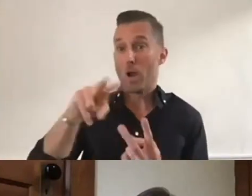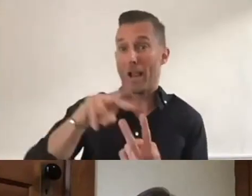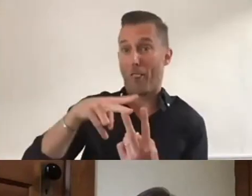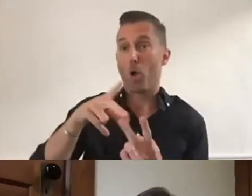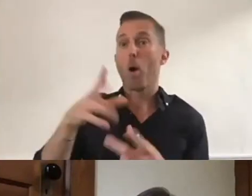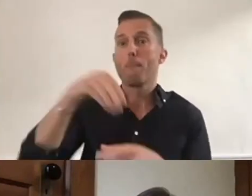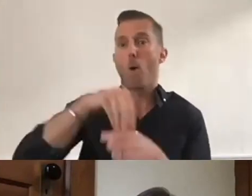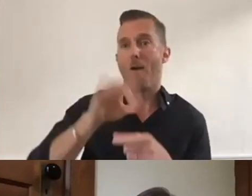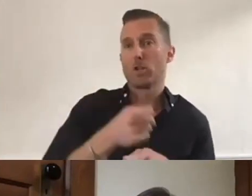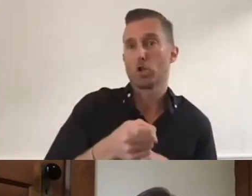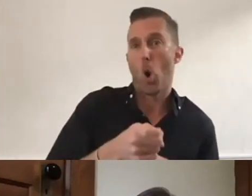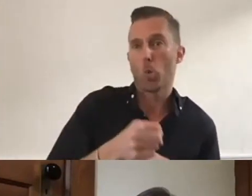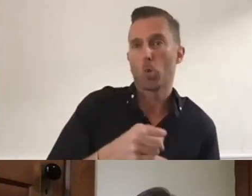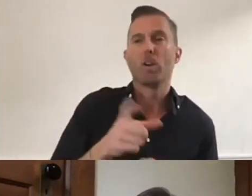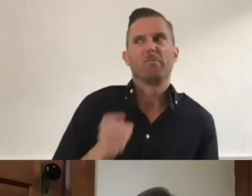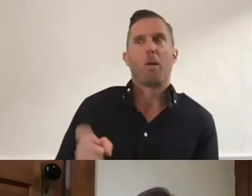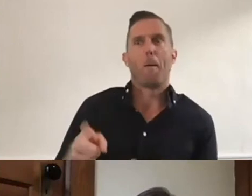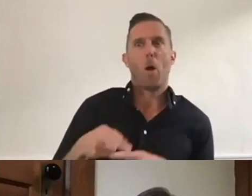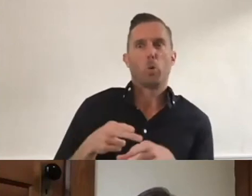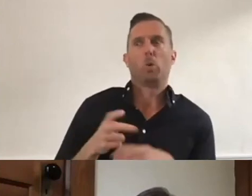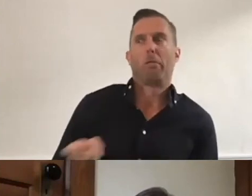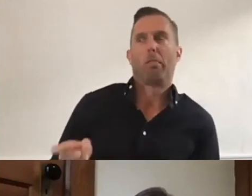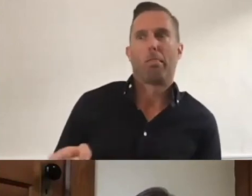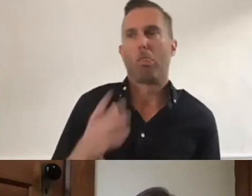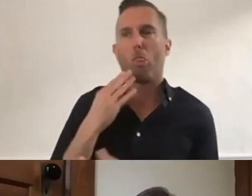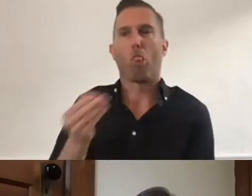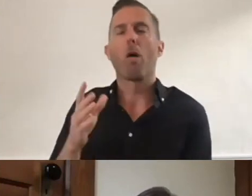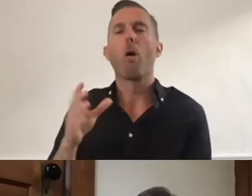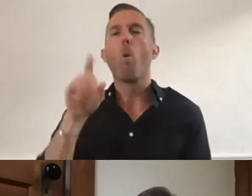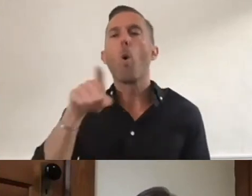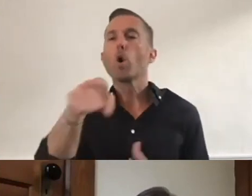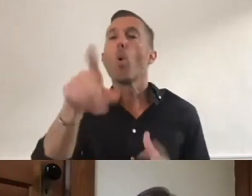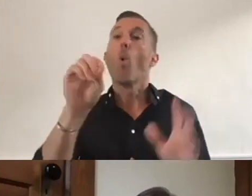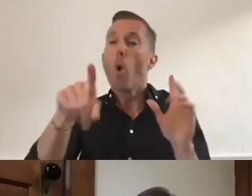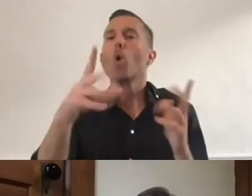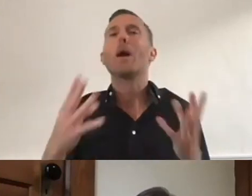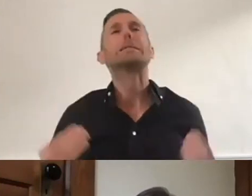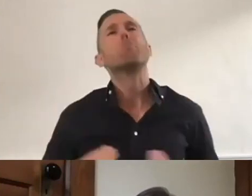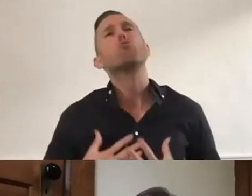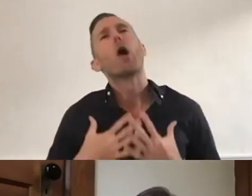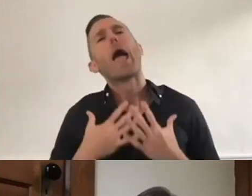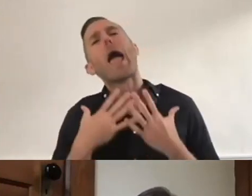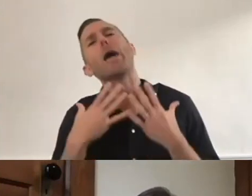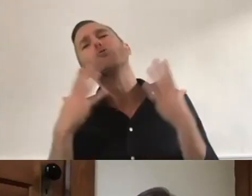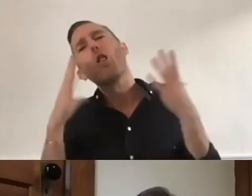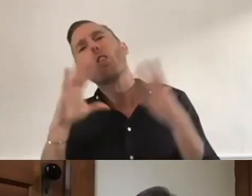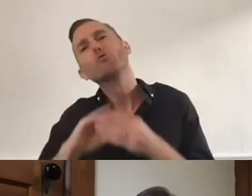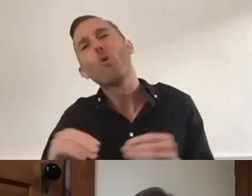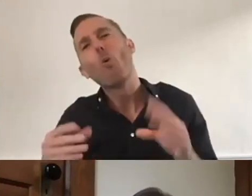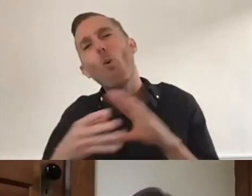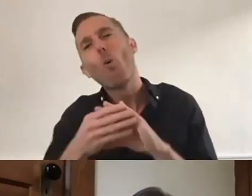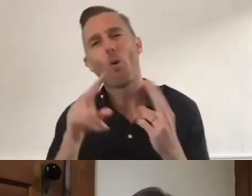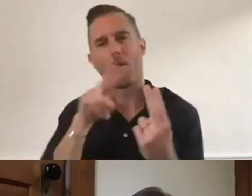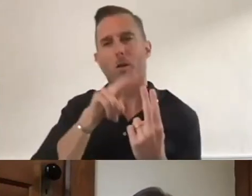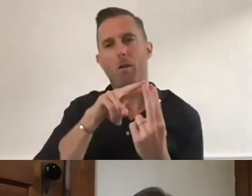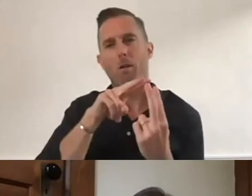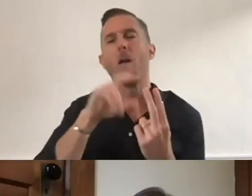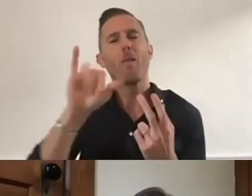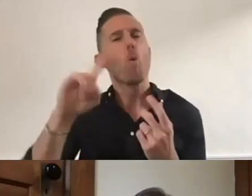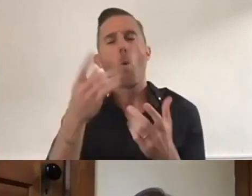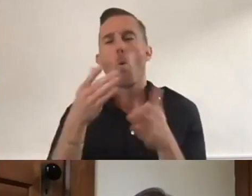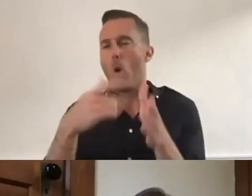joke, or you were an inspirational story, or a quick way to make someone feel sorry for a